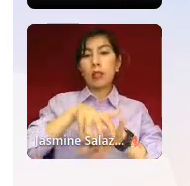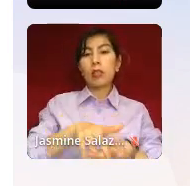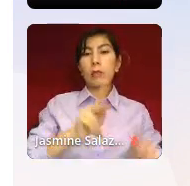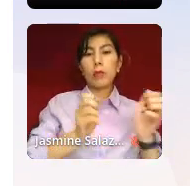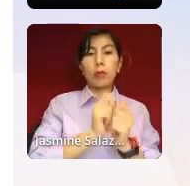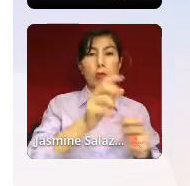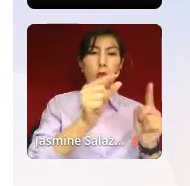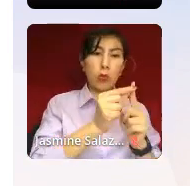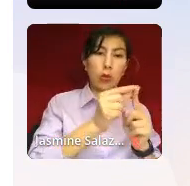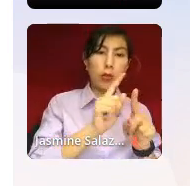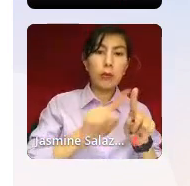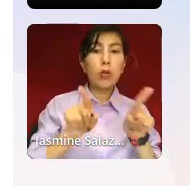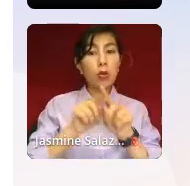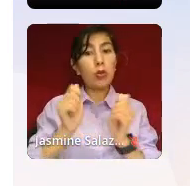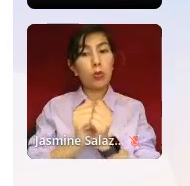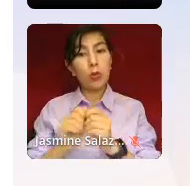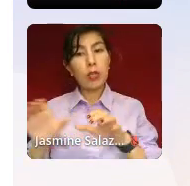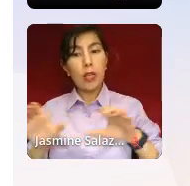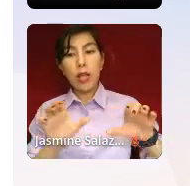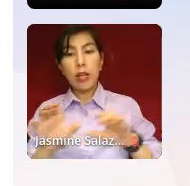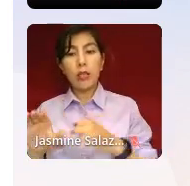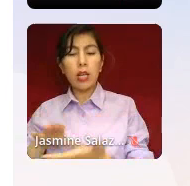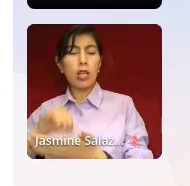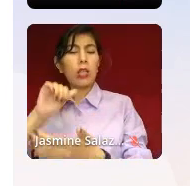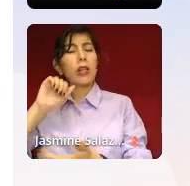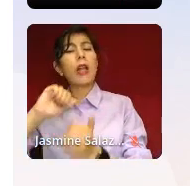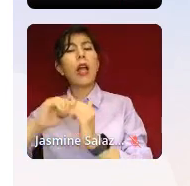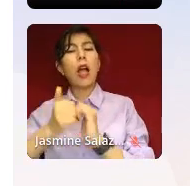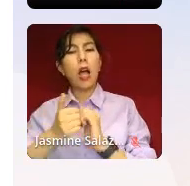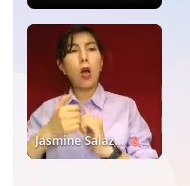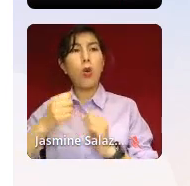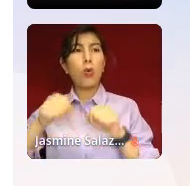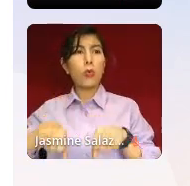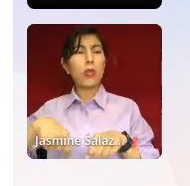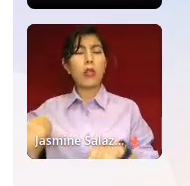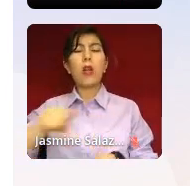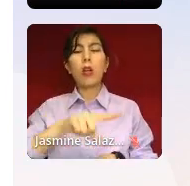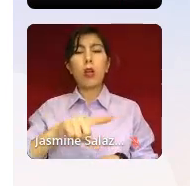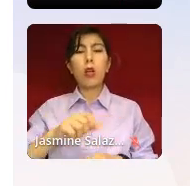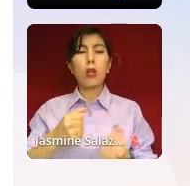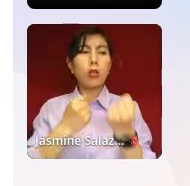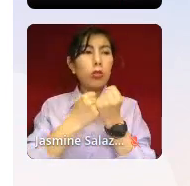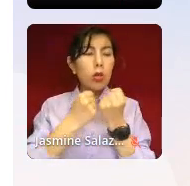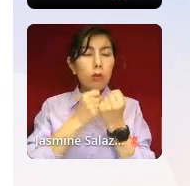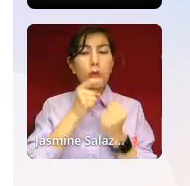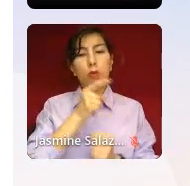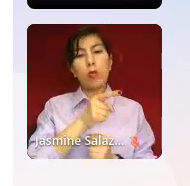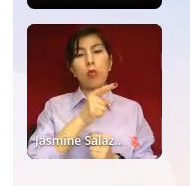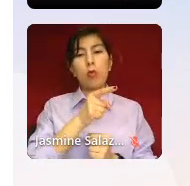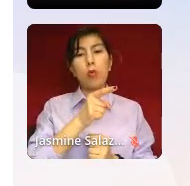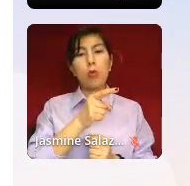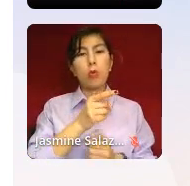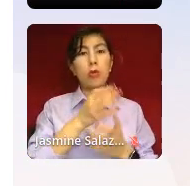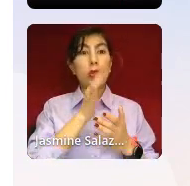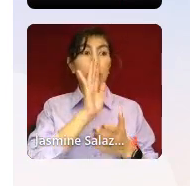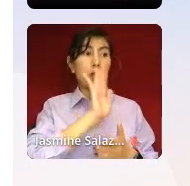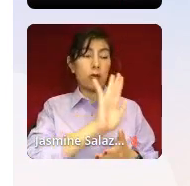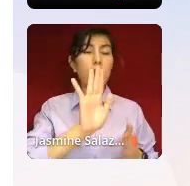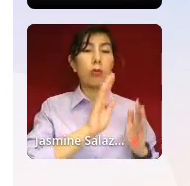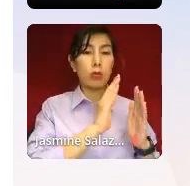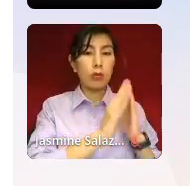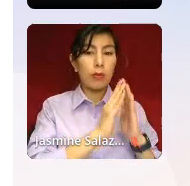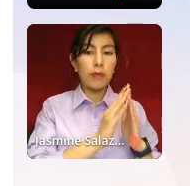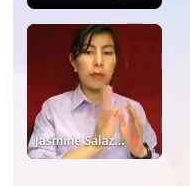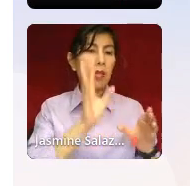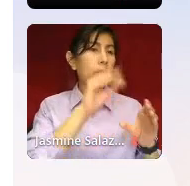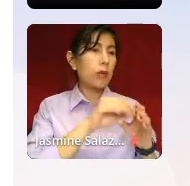your actions and learning how we can all support those communities and be a part of